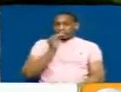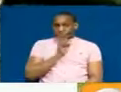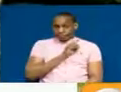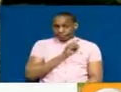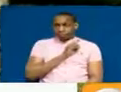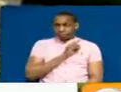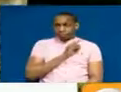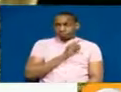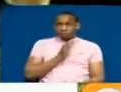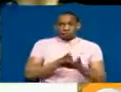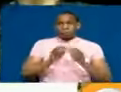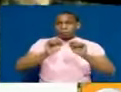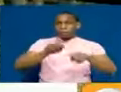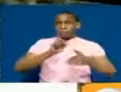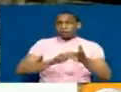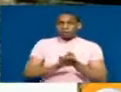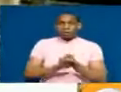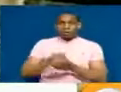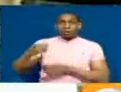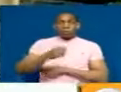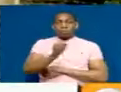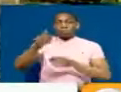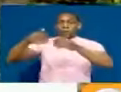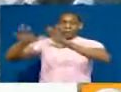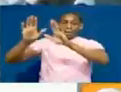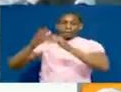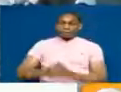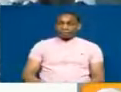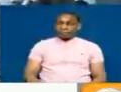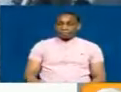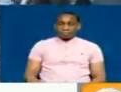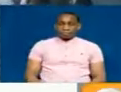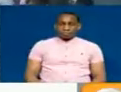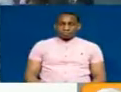their fair share, they are more likely to wander off.